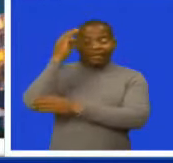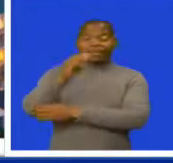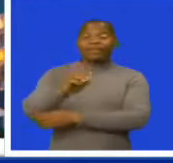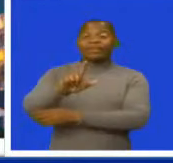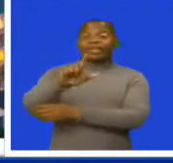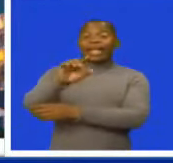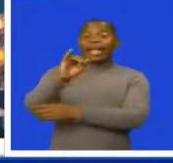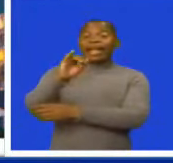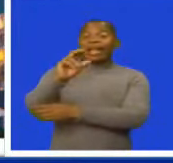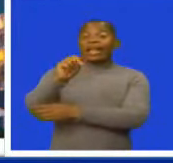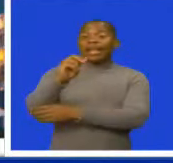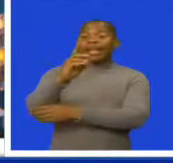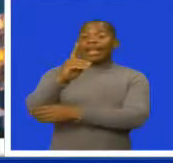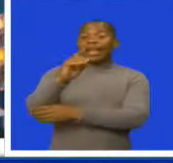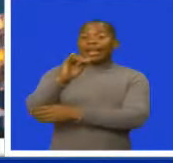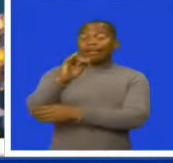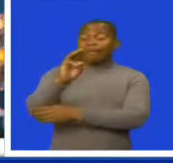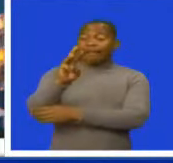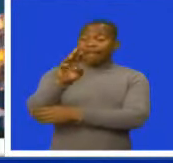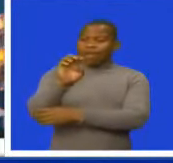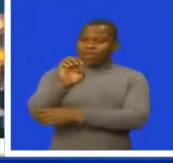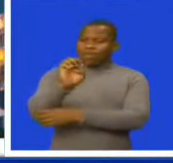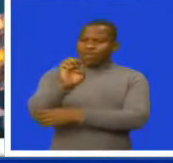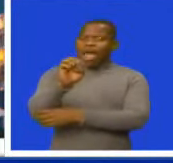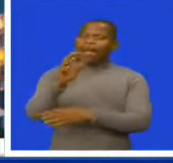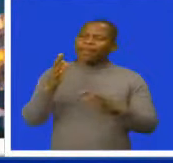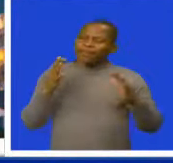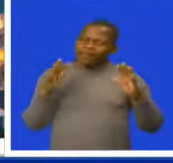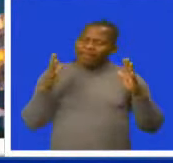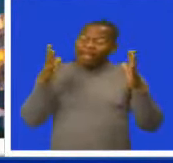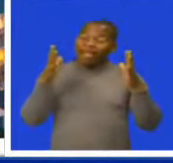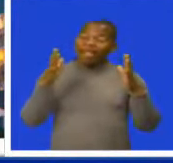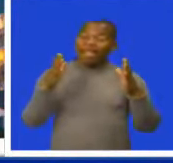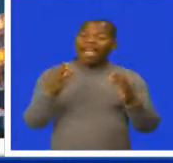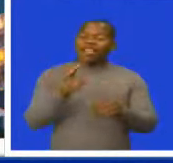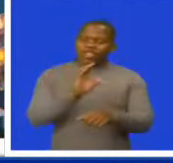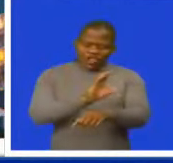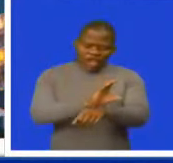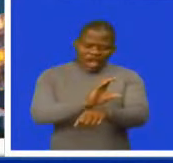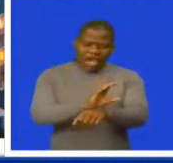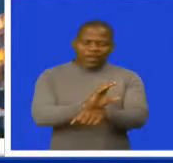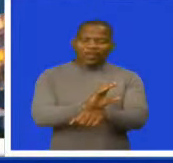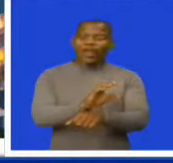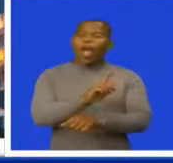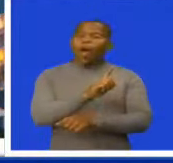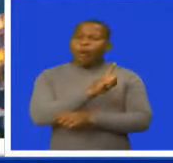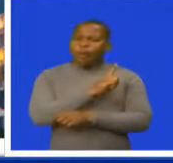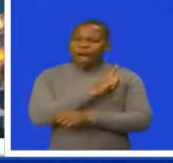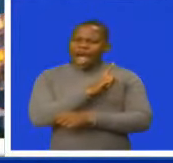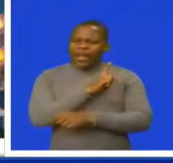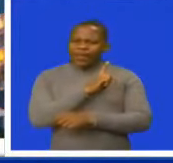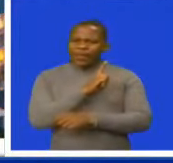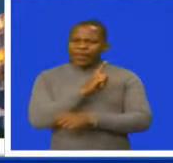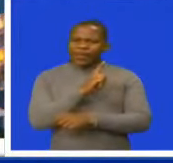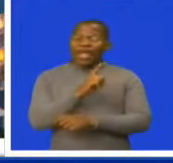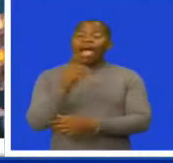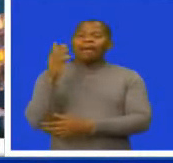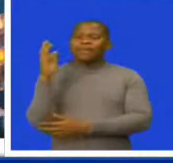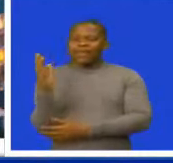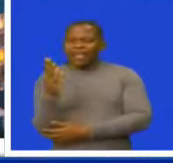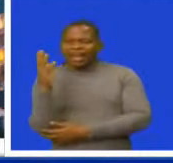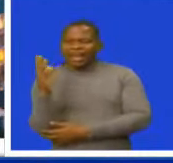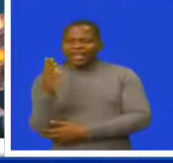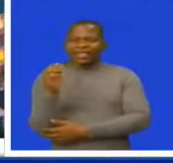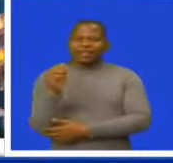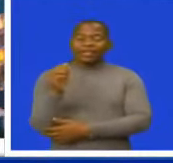te-HIV nekuthi ke angagcini ngekushumayela livi lankulunkulu kuphela kodwa ke atikhathalele tindzaba tetempilo. Induna ke